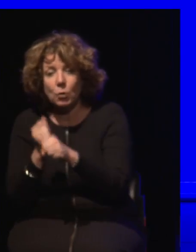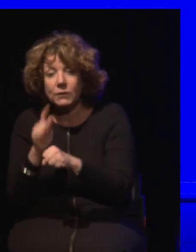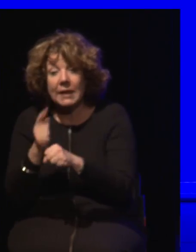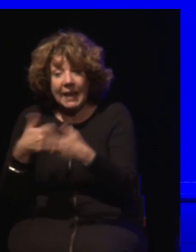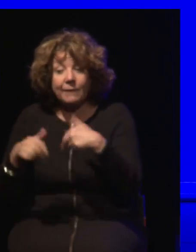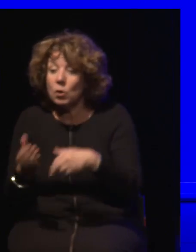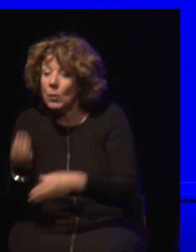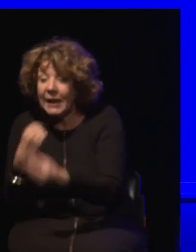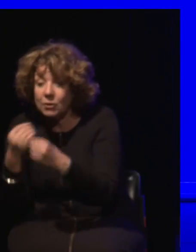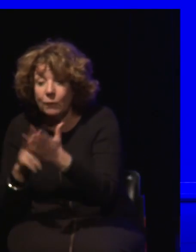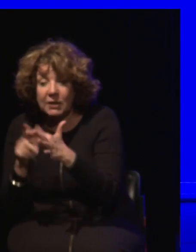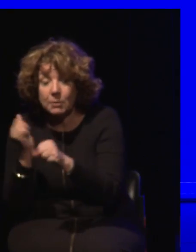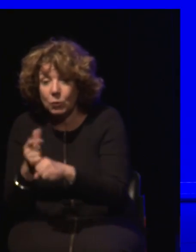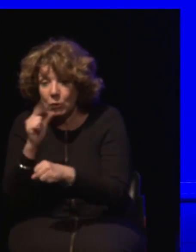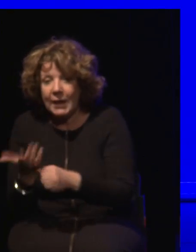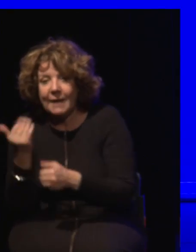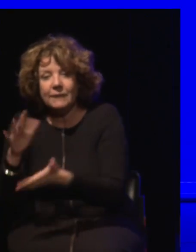are engaging with a game mechanic.